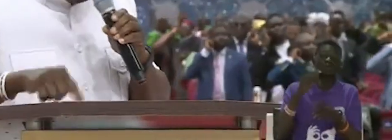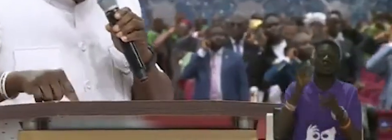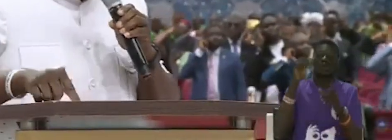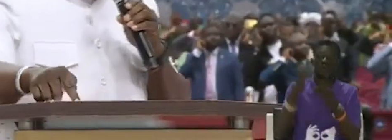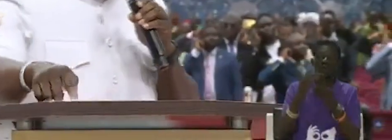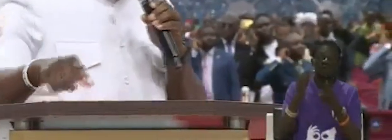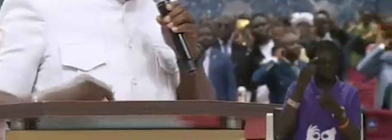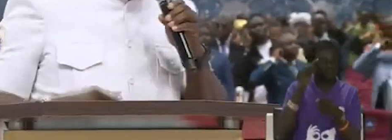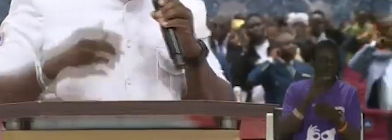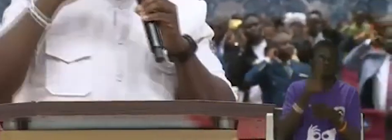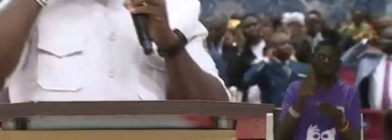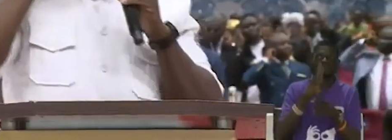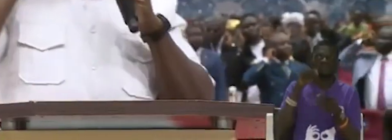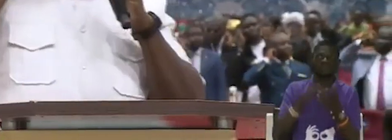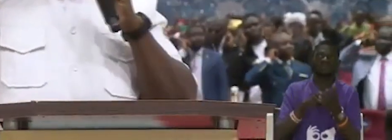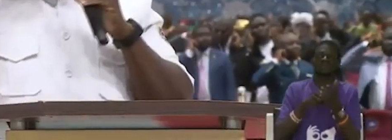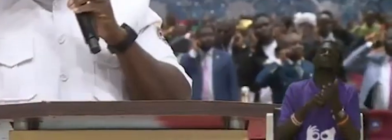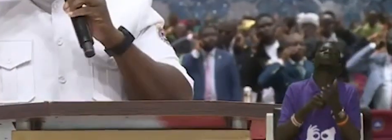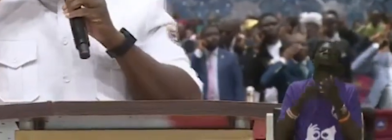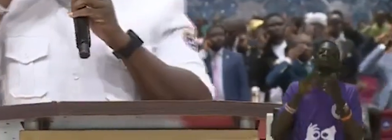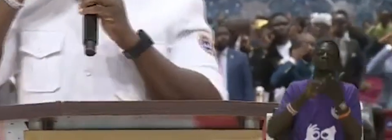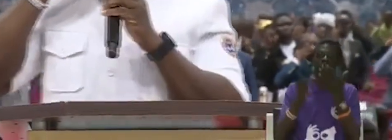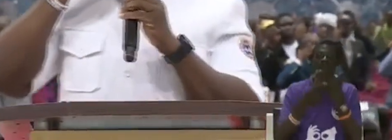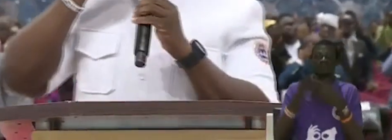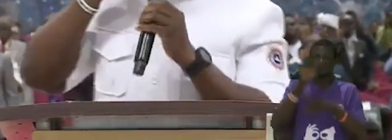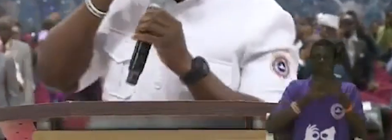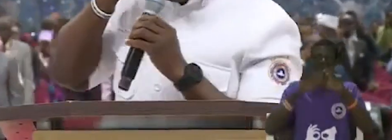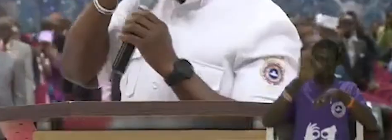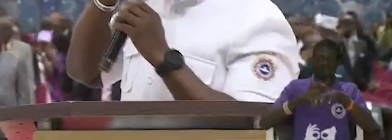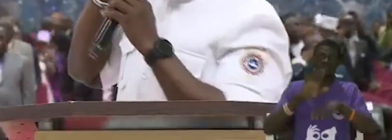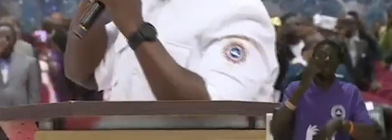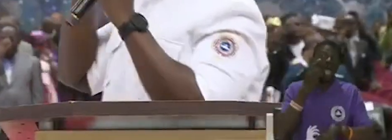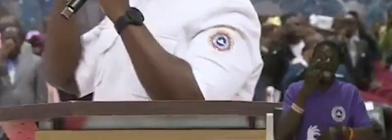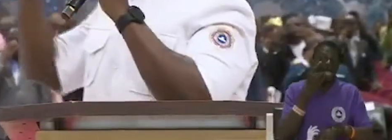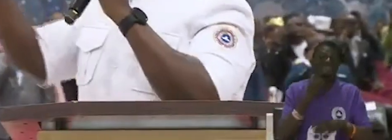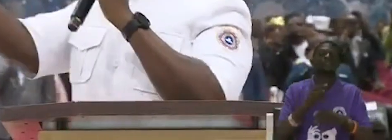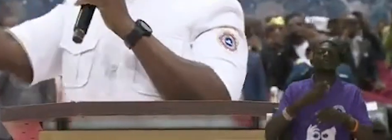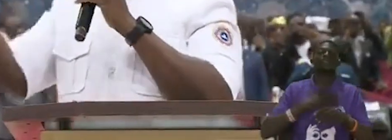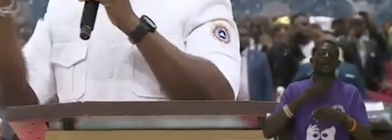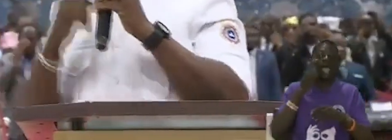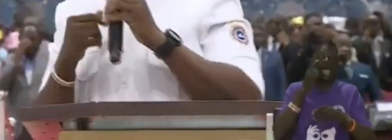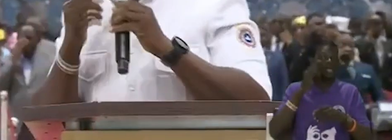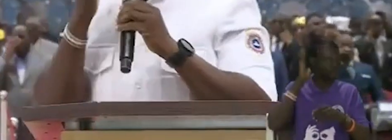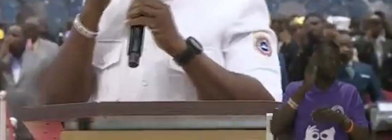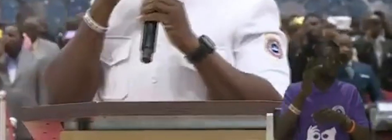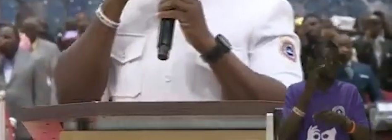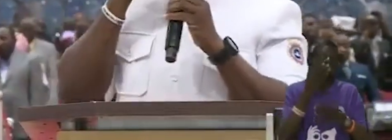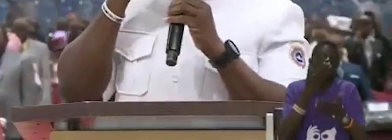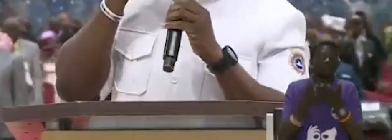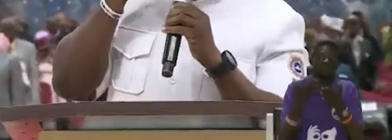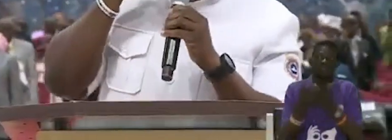program. Touch your eyes, say my eyes. You would only see good things.